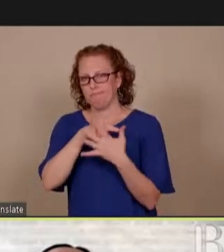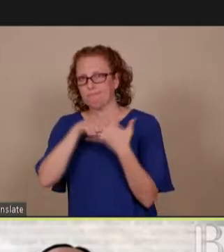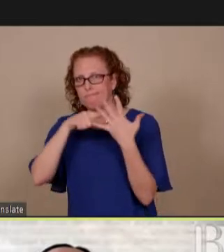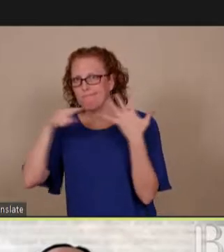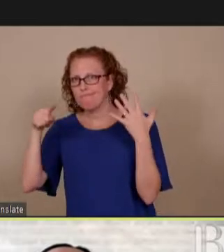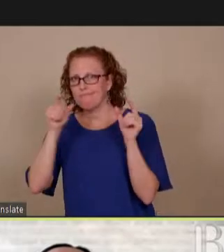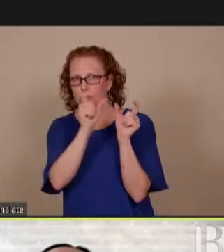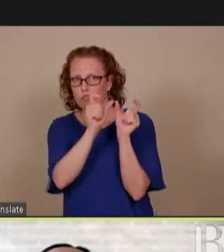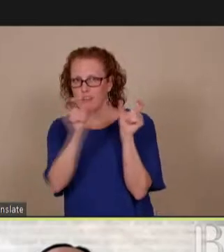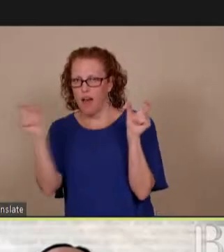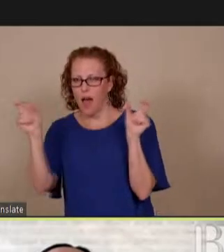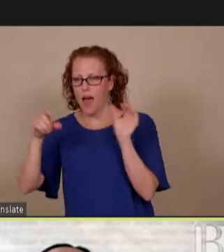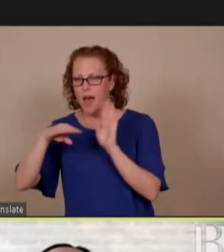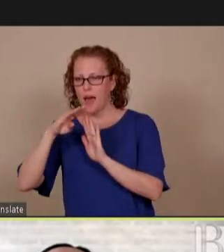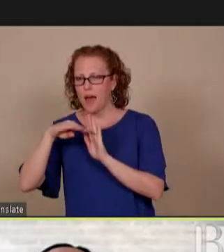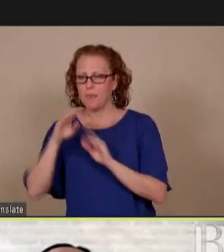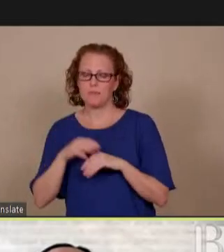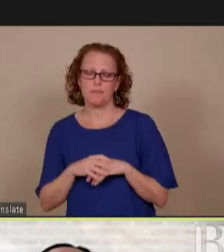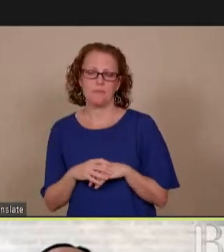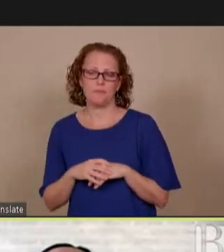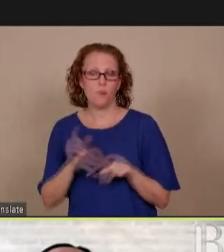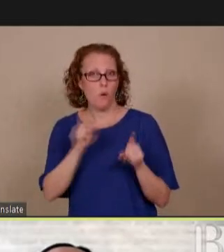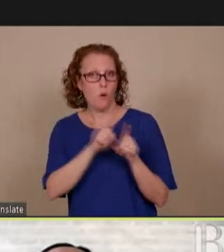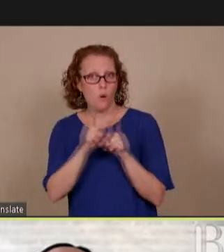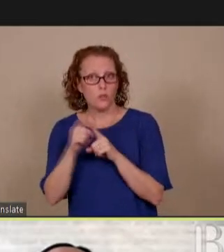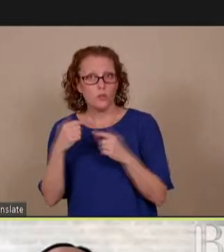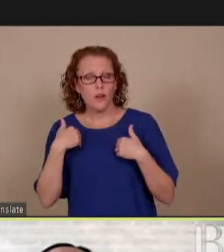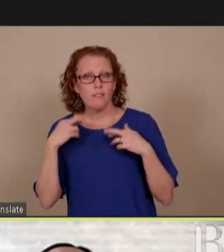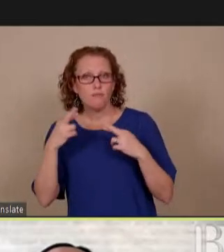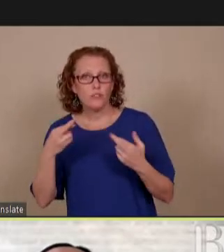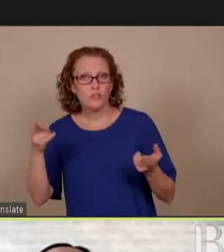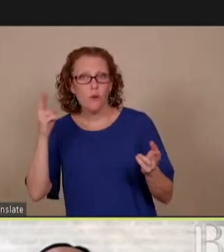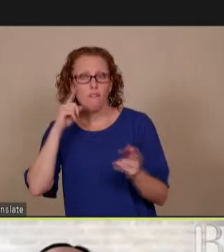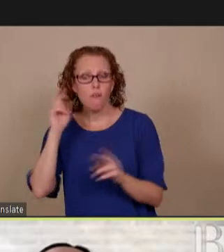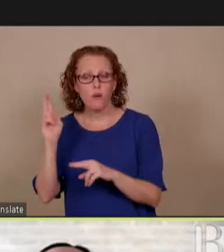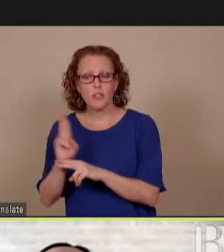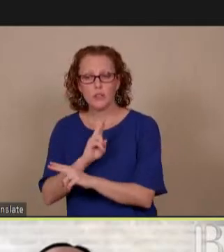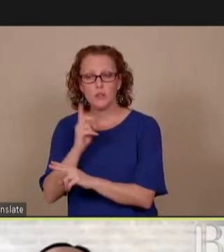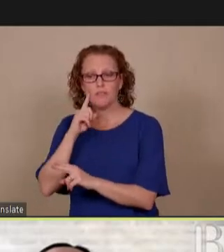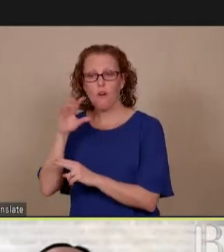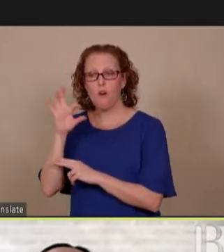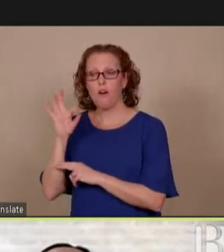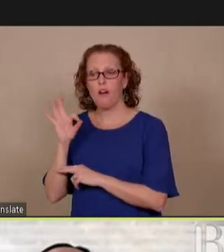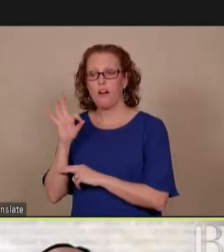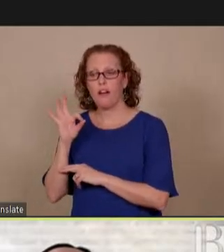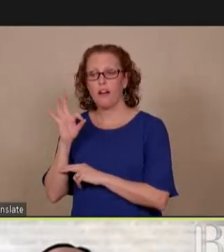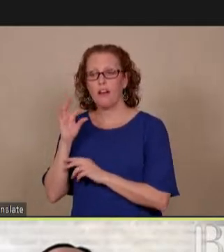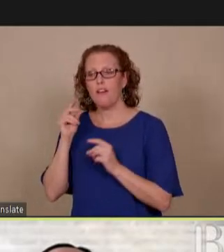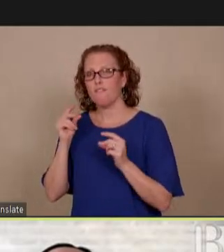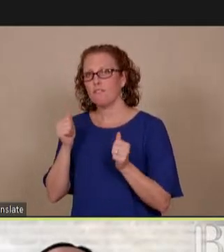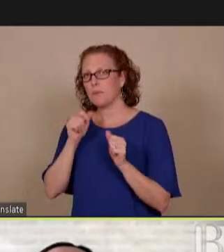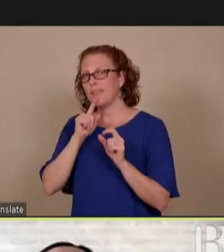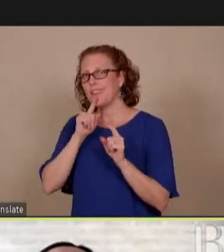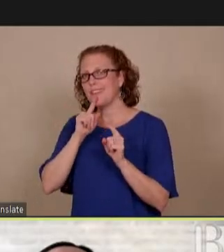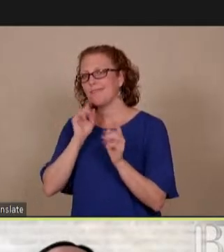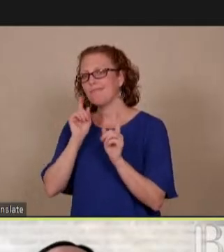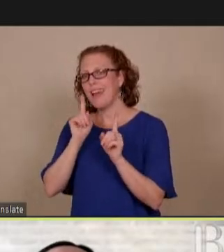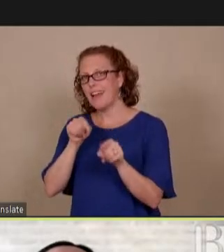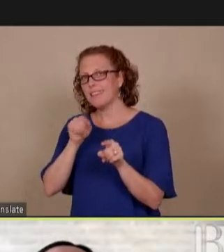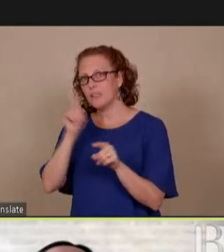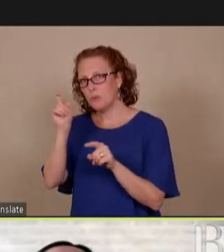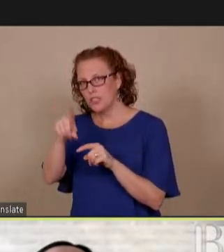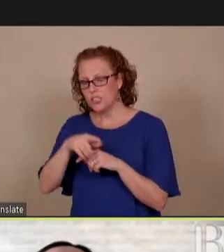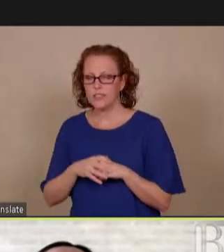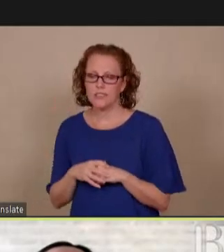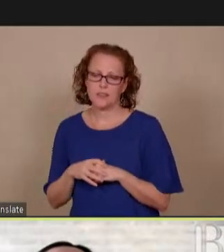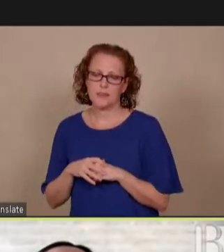There is a resource for you to use in looking at the frequently asked questions. And there's also a way for you to contact someone if you